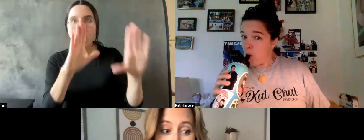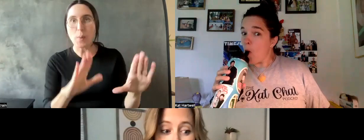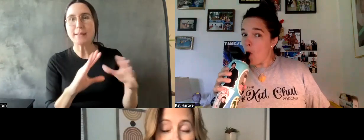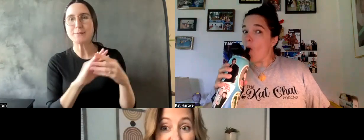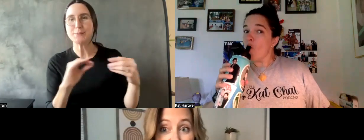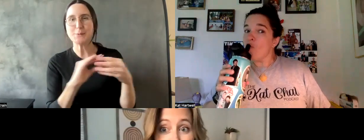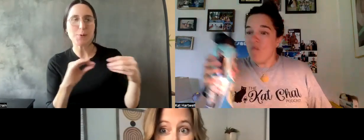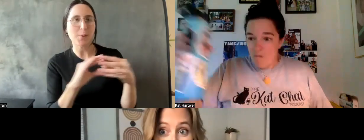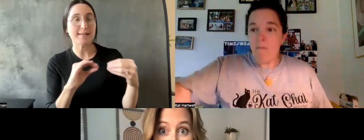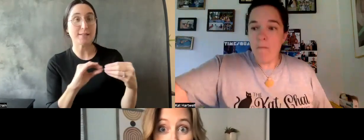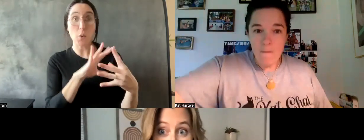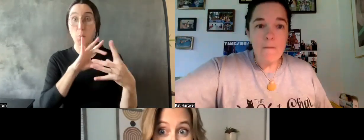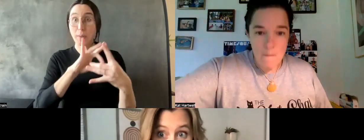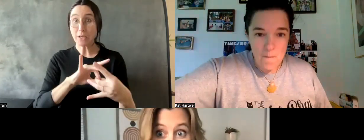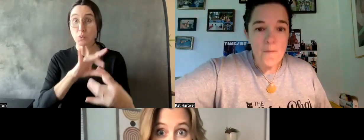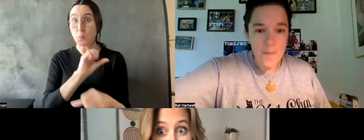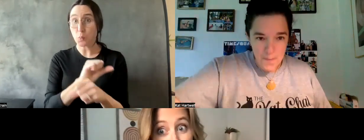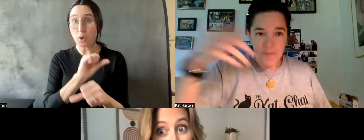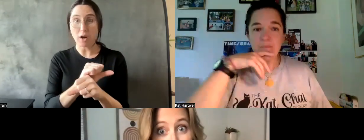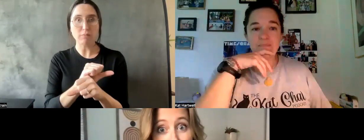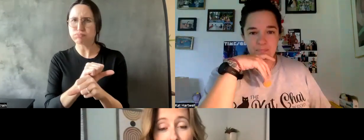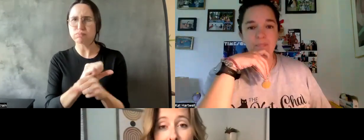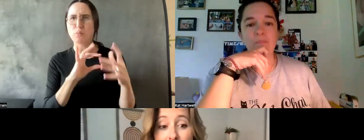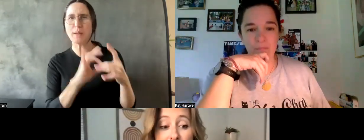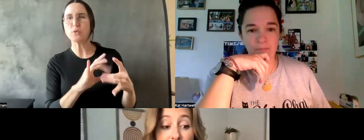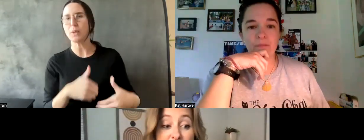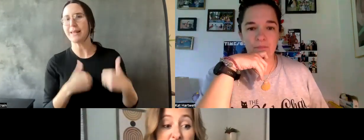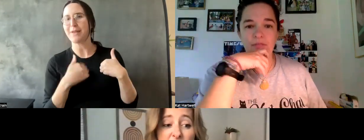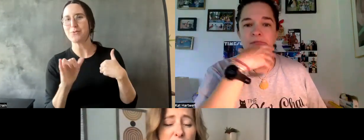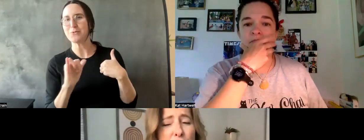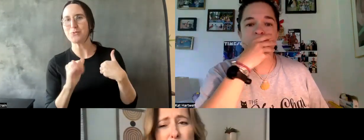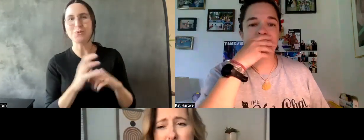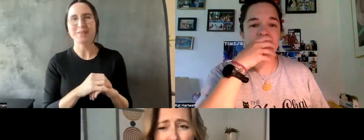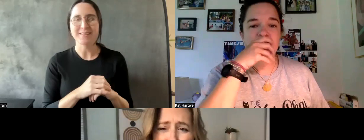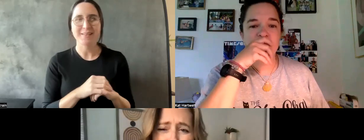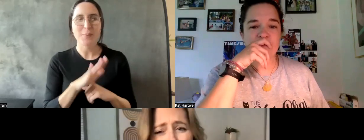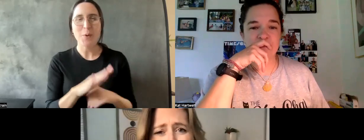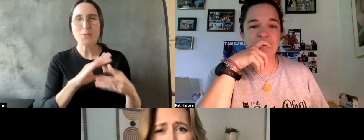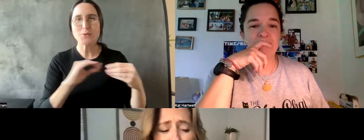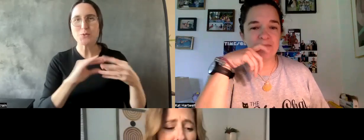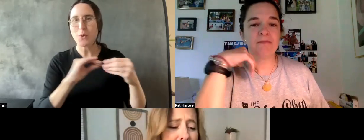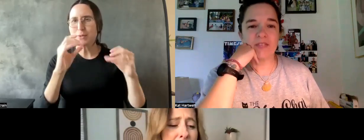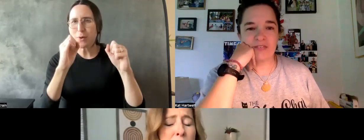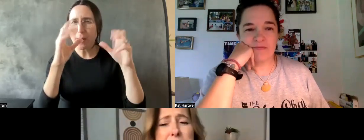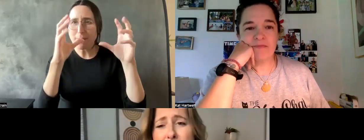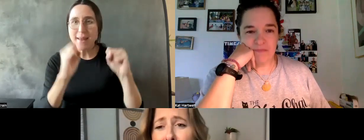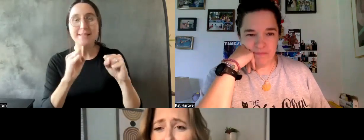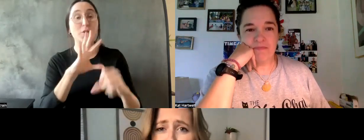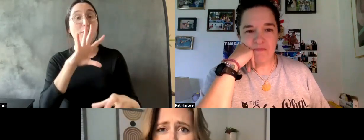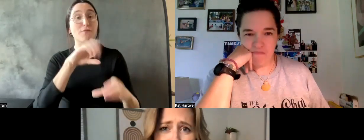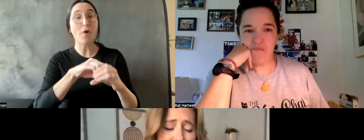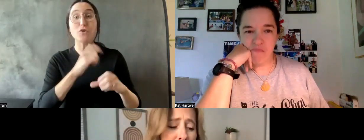what they do on screen, right? I mean, They do charity work. They have